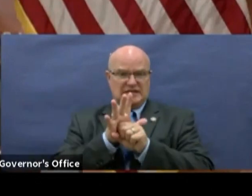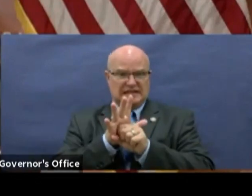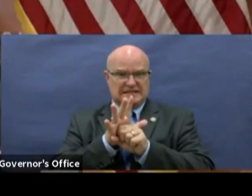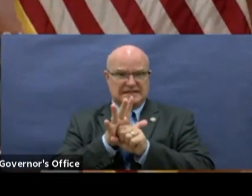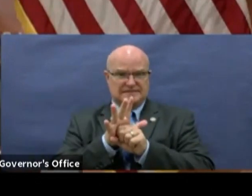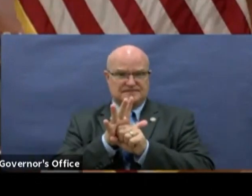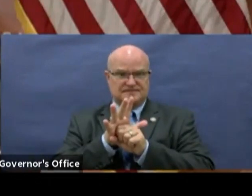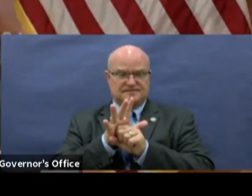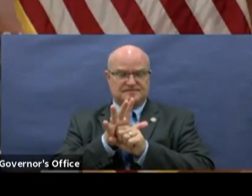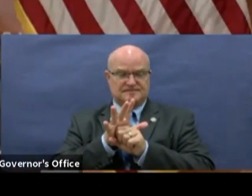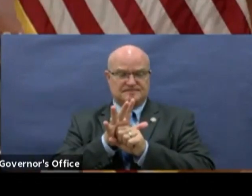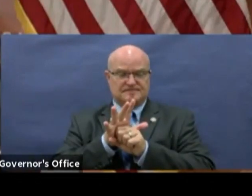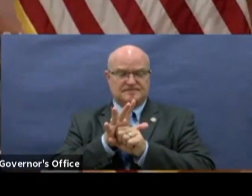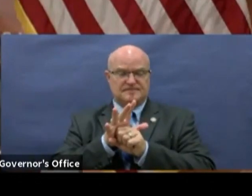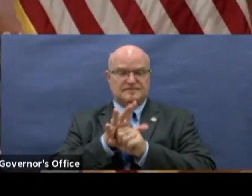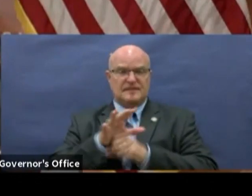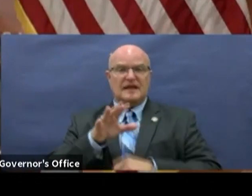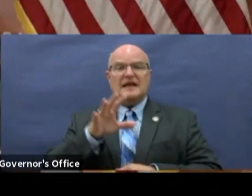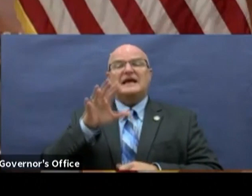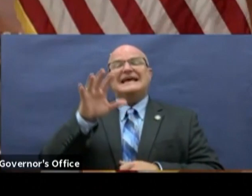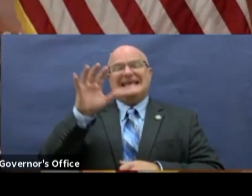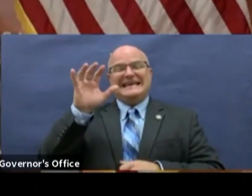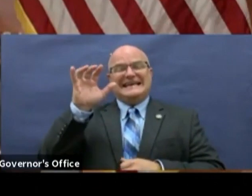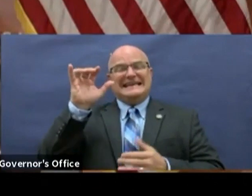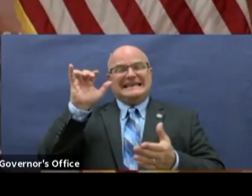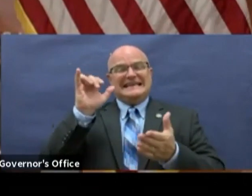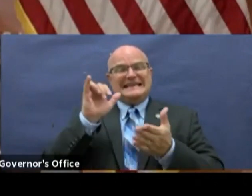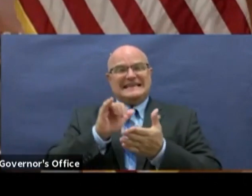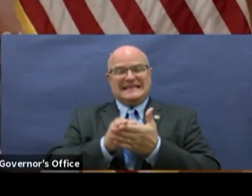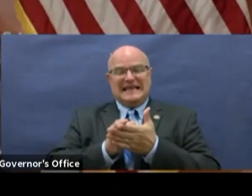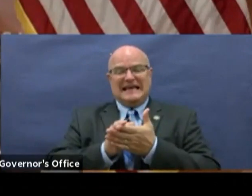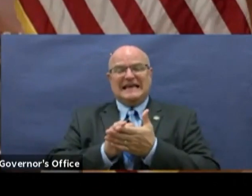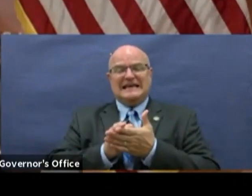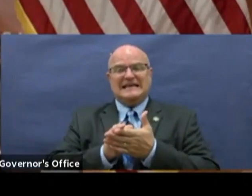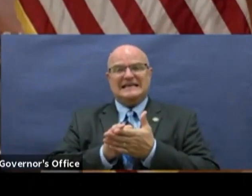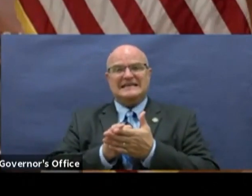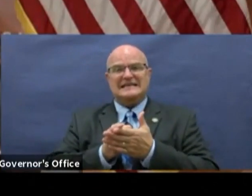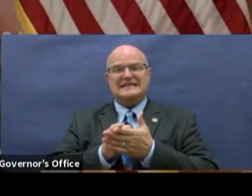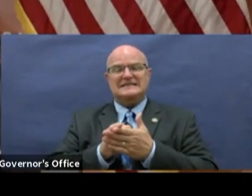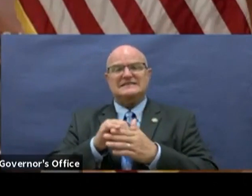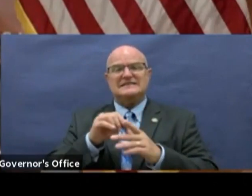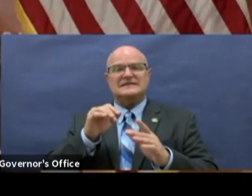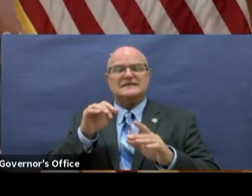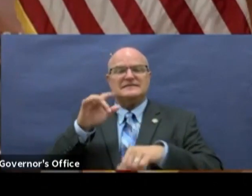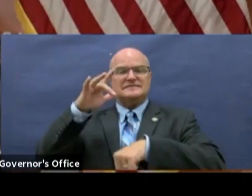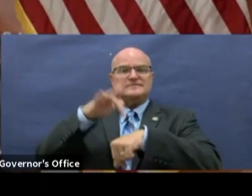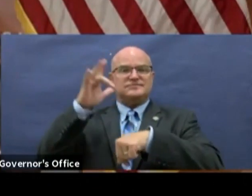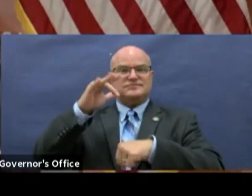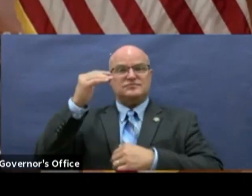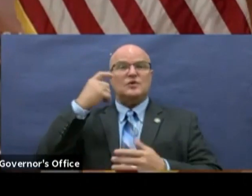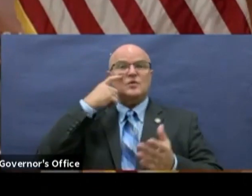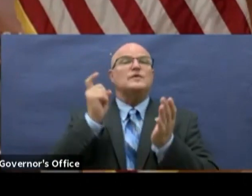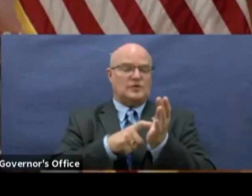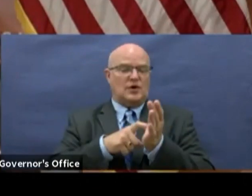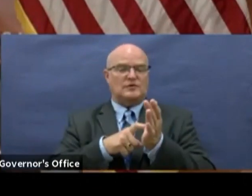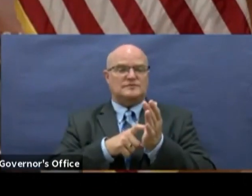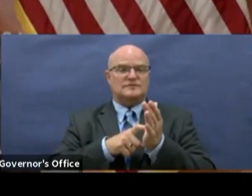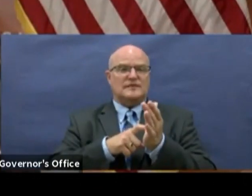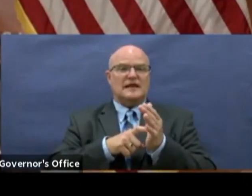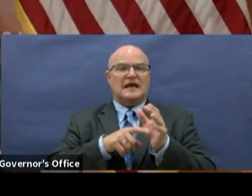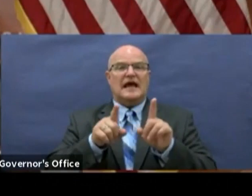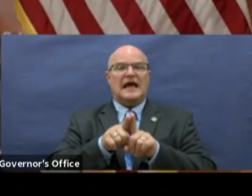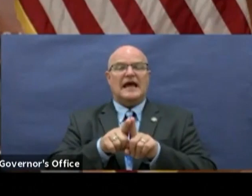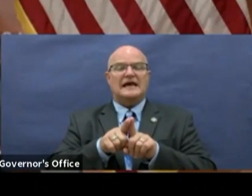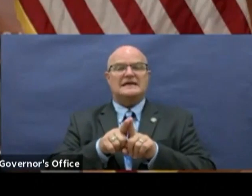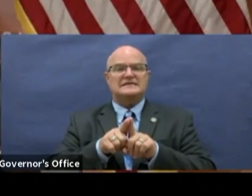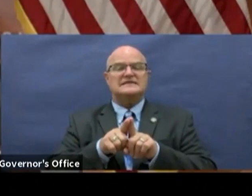COVID-19. And that is a milestone I know that everyone will note as being